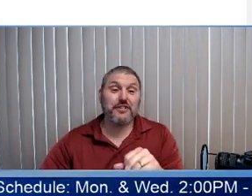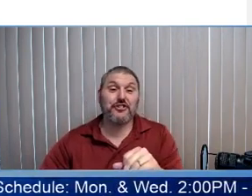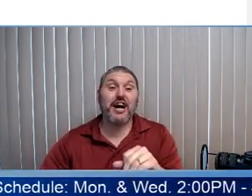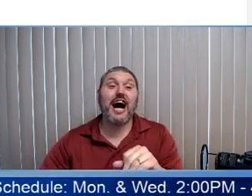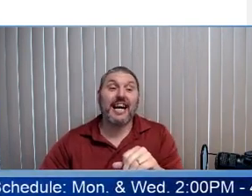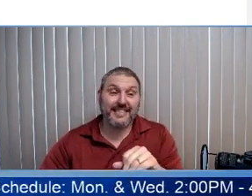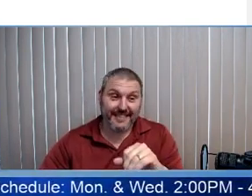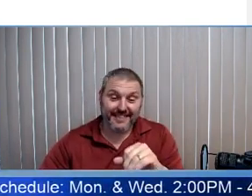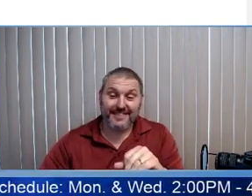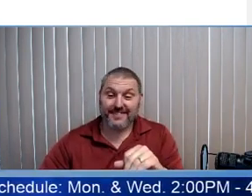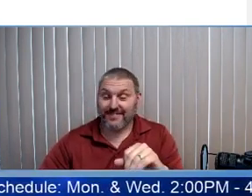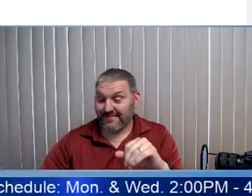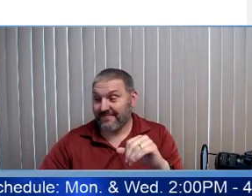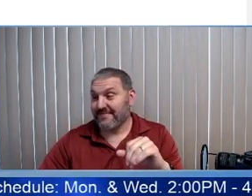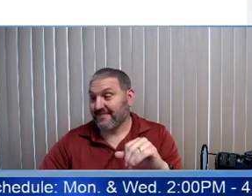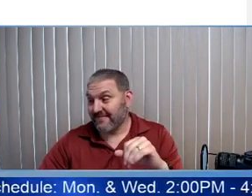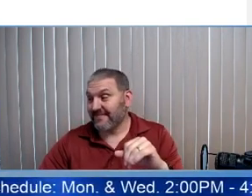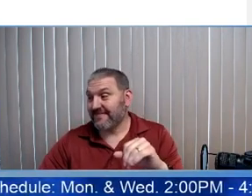I'd be shocked.